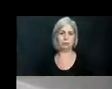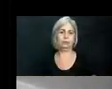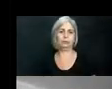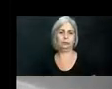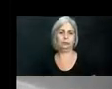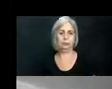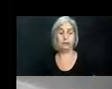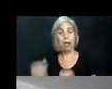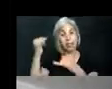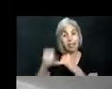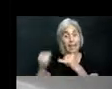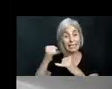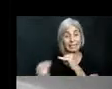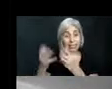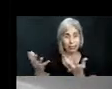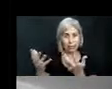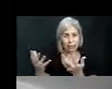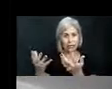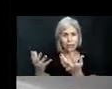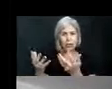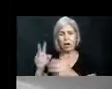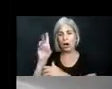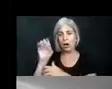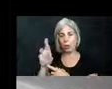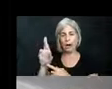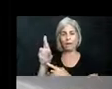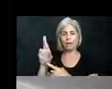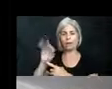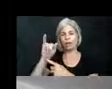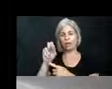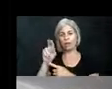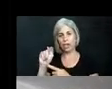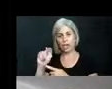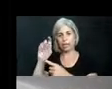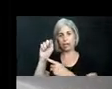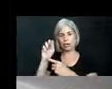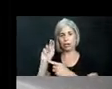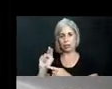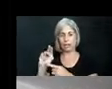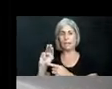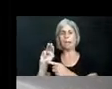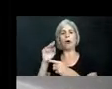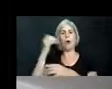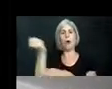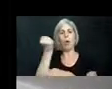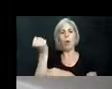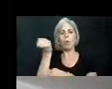And lastly, a waiver jet stream, which is caused by climate change, will hold storms in place longer. And we've seen this with Hurricane Dorian, which we'll look